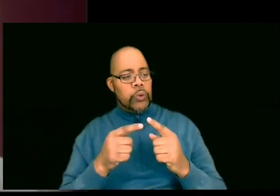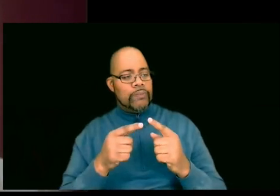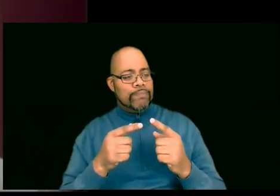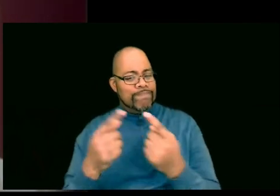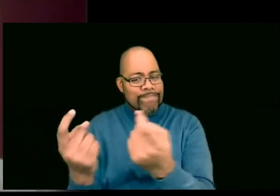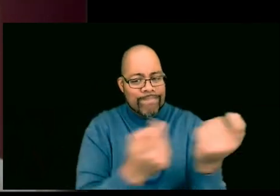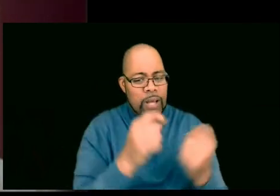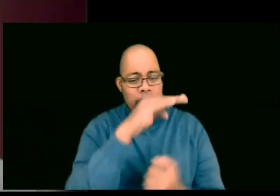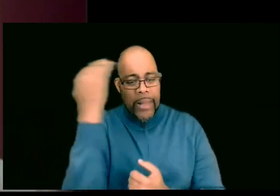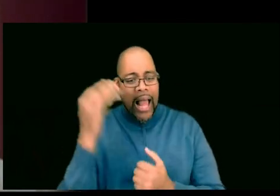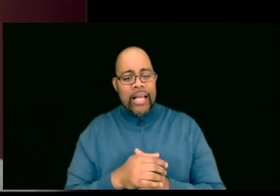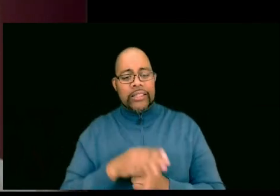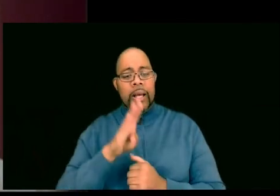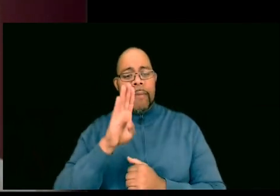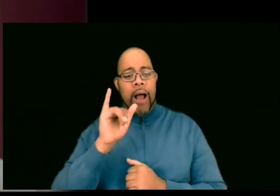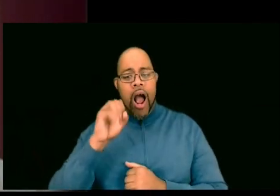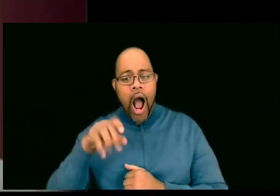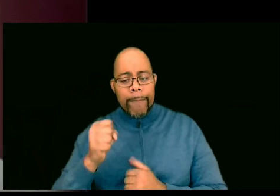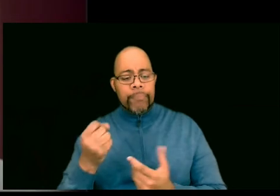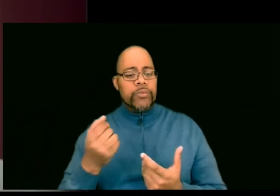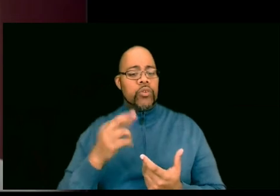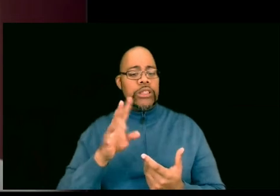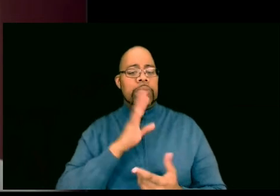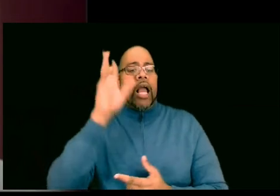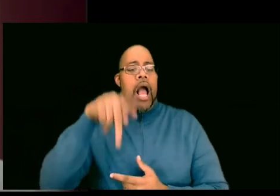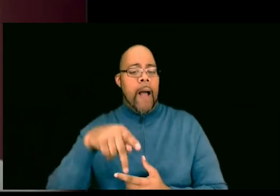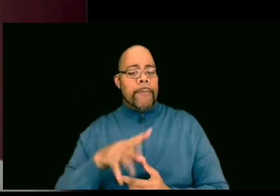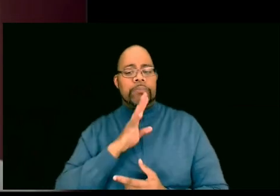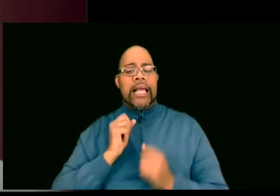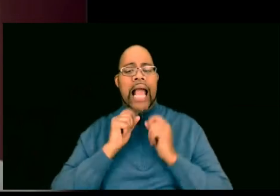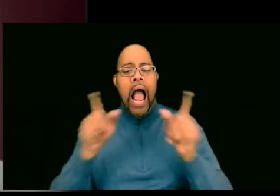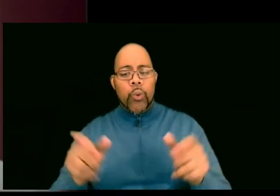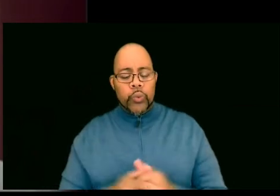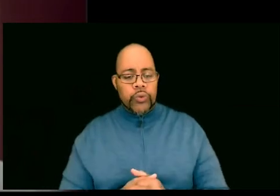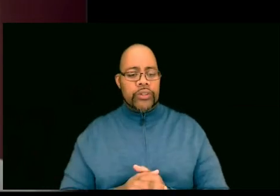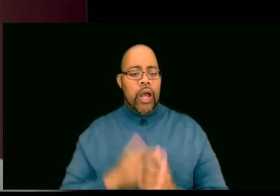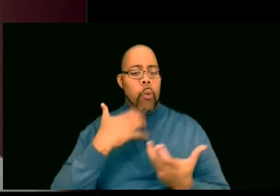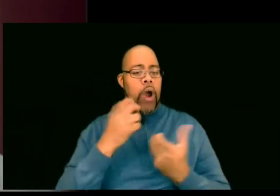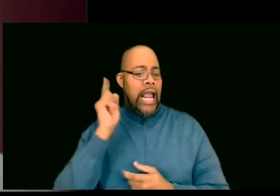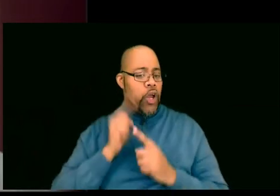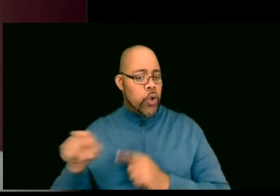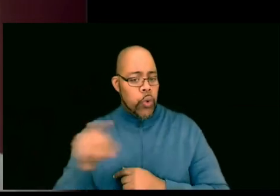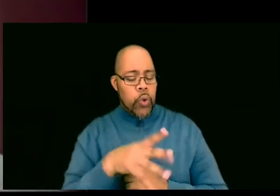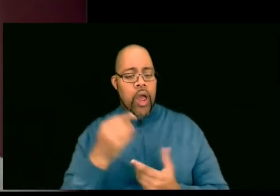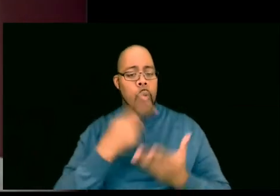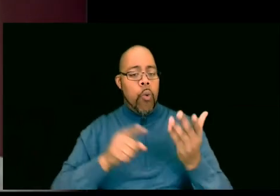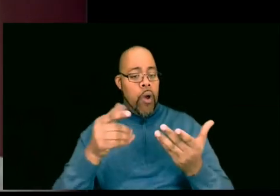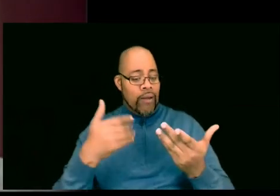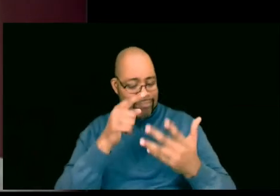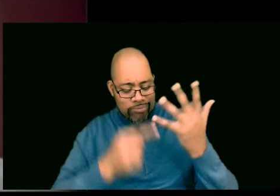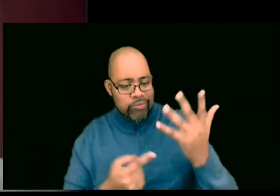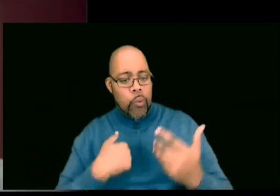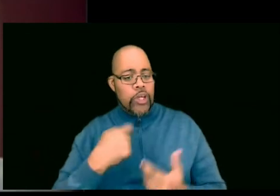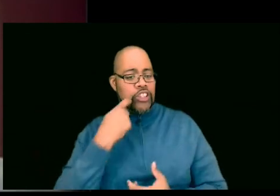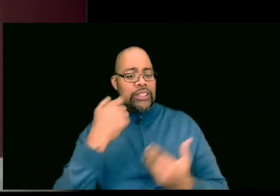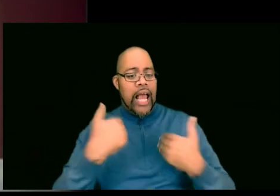other groups, BIOPS, or to speak up, speak out, and we want to hear you and what